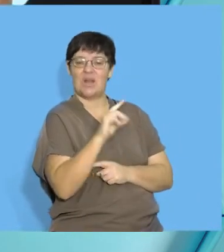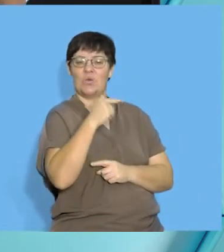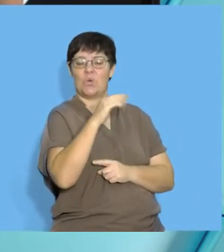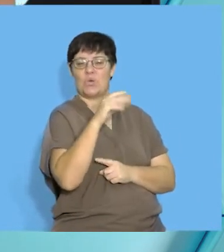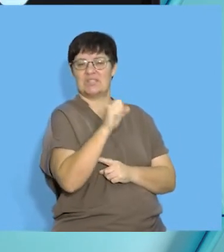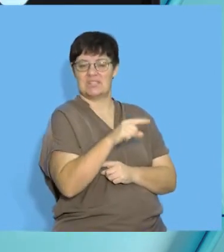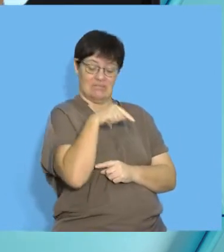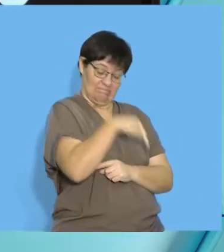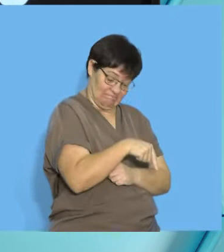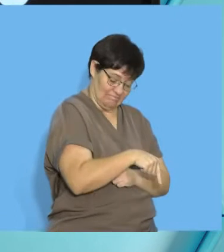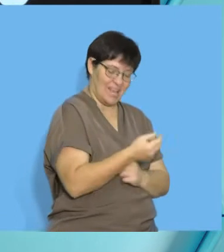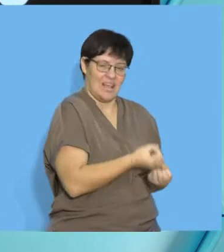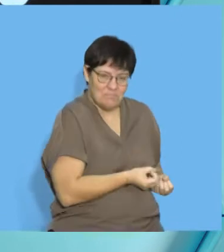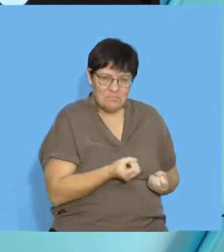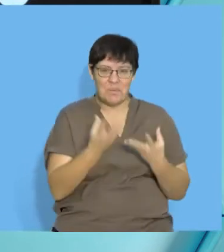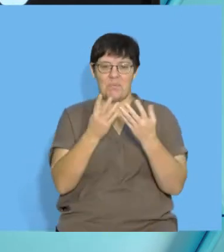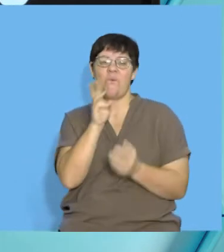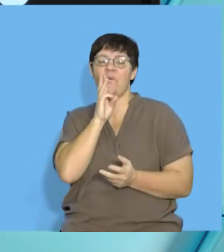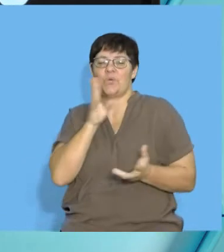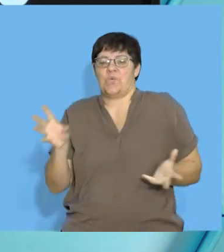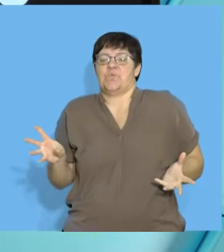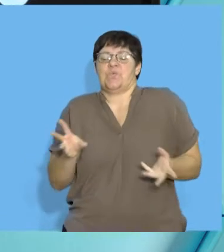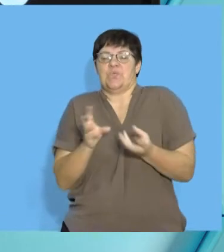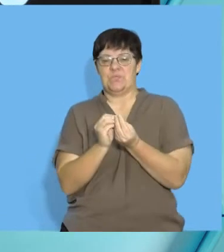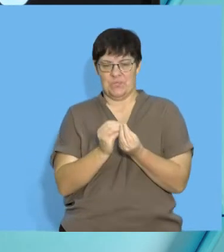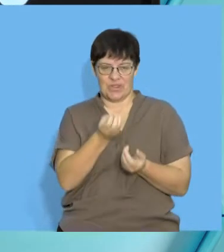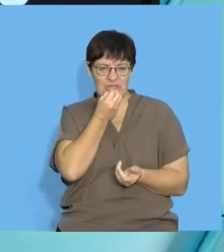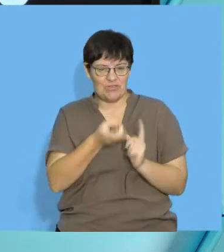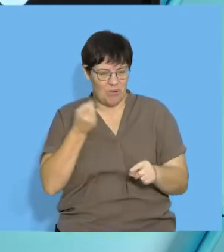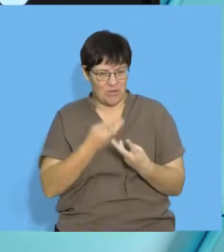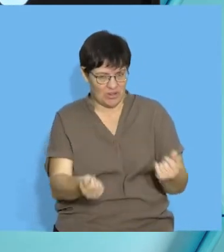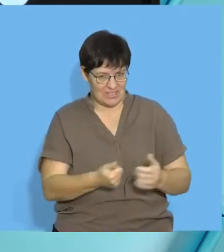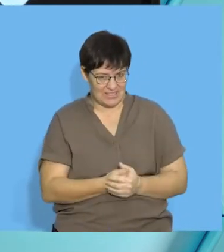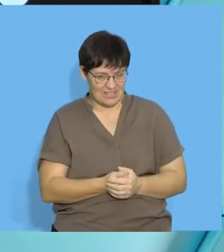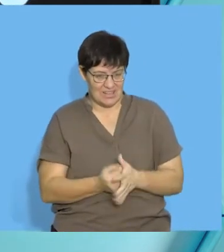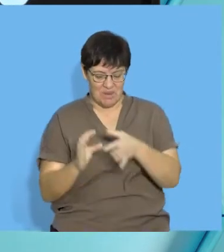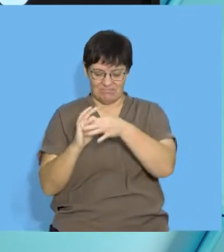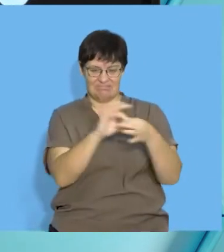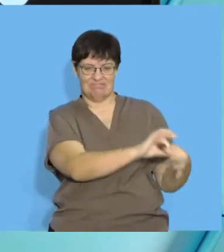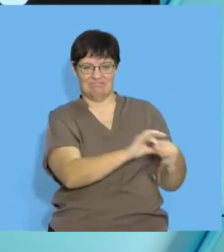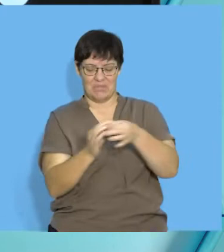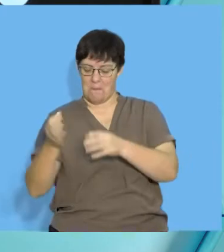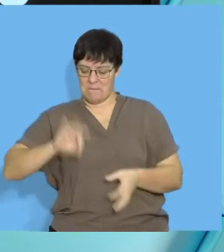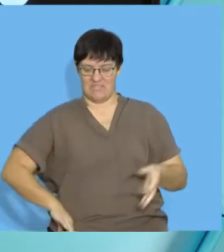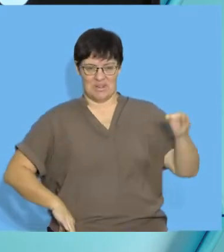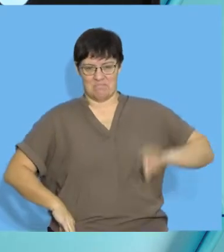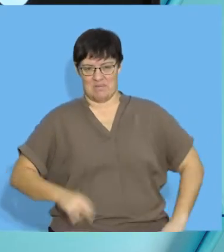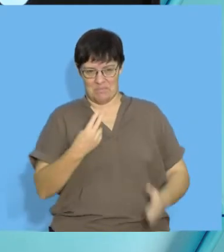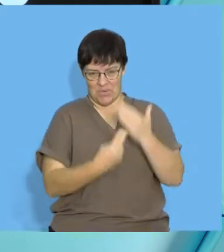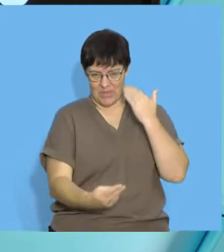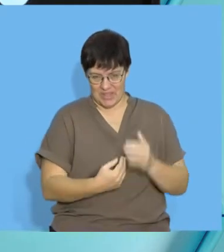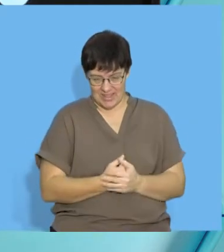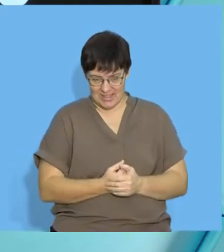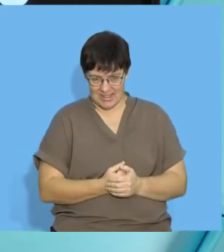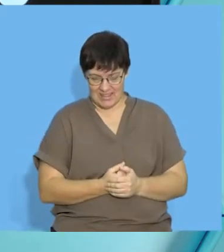the plant absorb all the water and the nutrients. What is a mutualistic relationship? When both benefit. And you can see